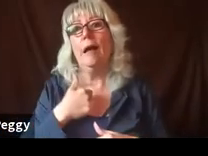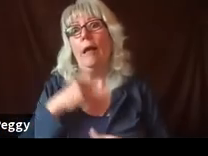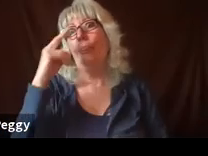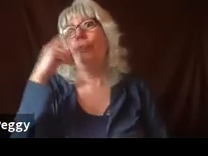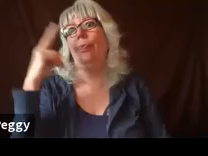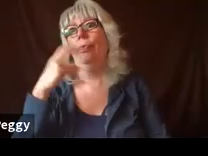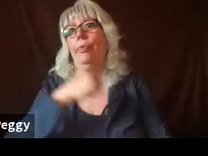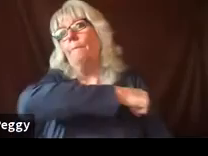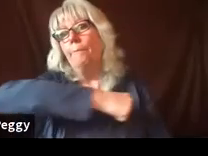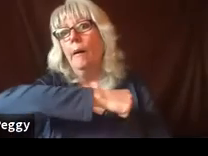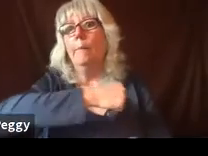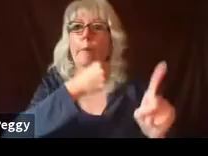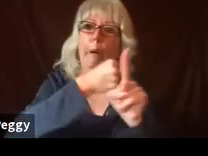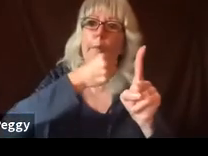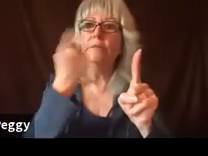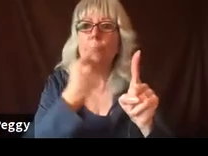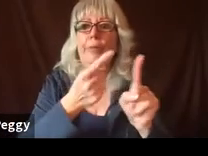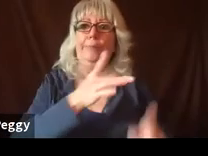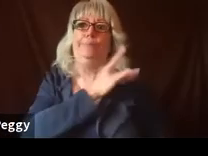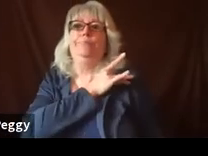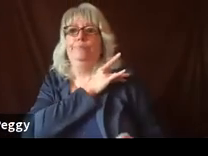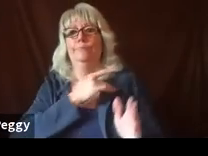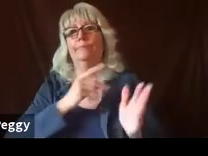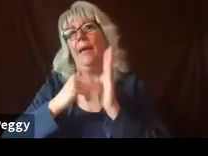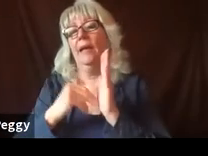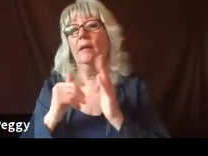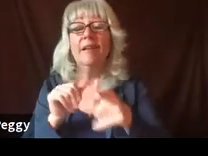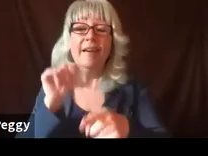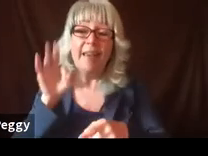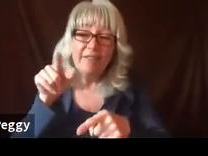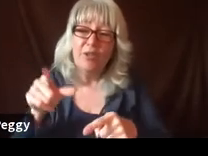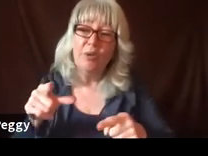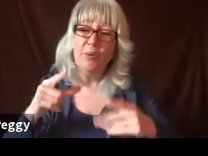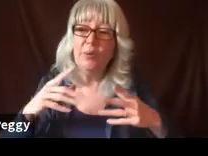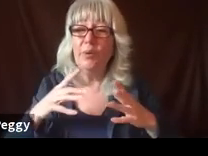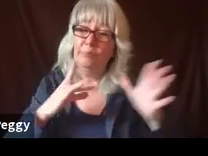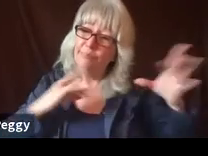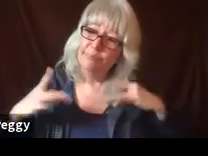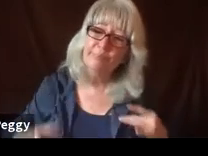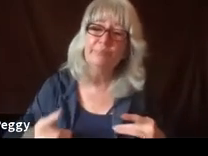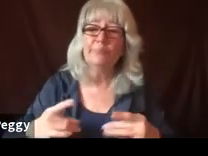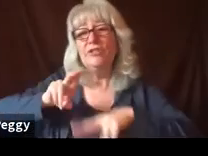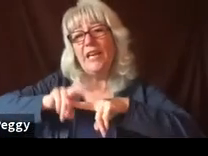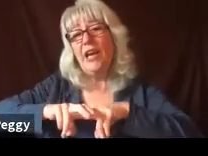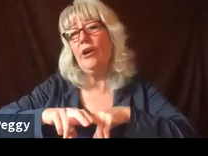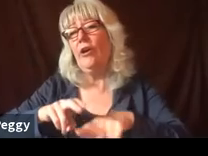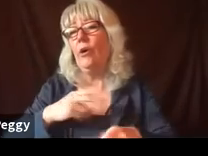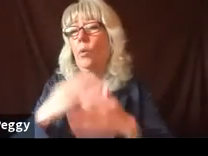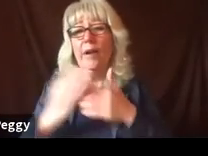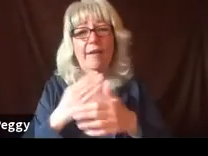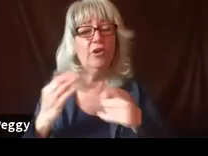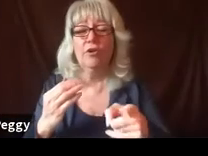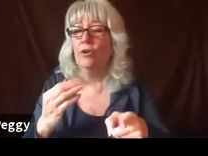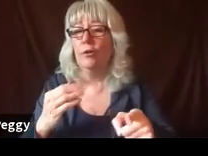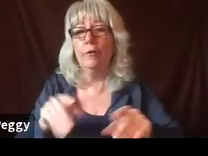be thinking about that, because if you get paint in your clothes or on your chair or whatever, you have a very